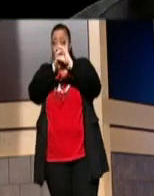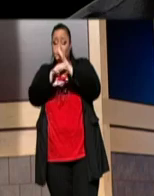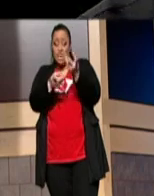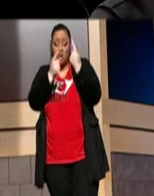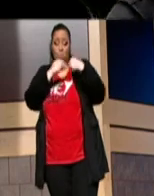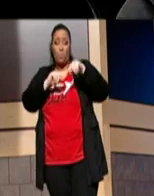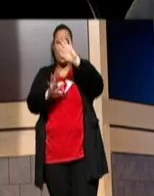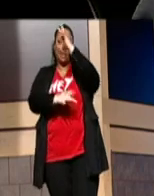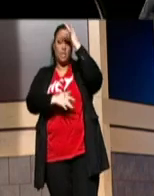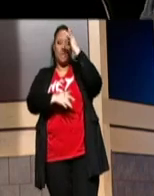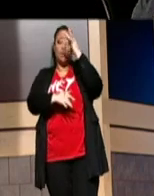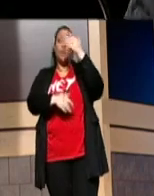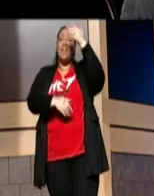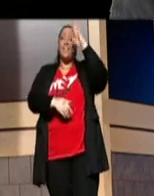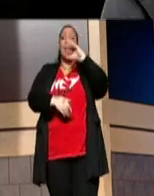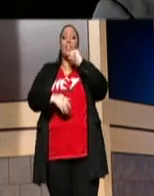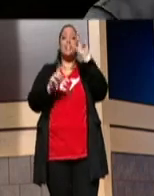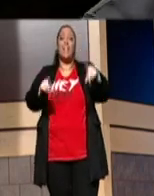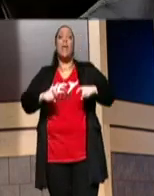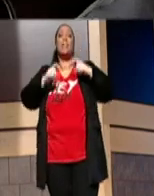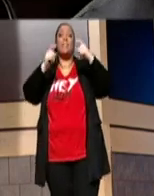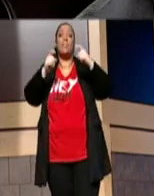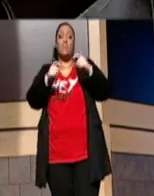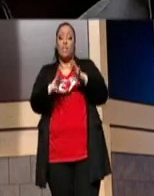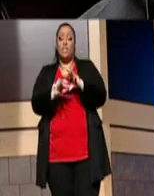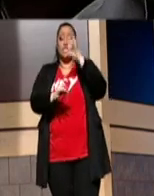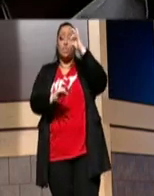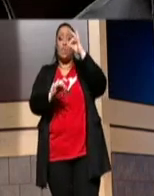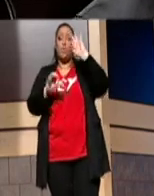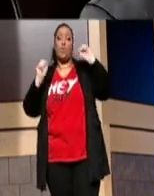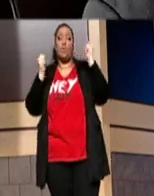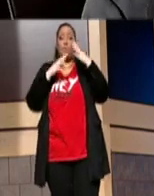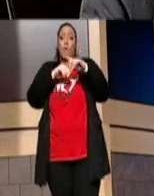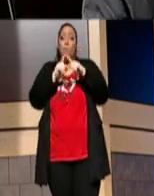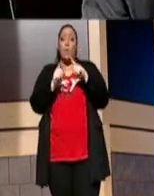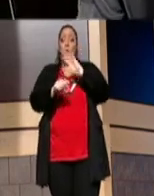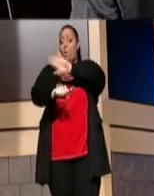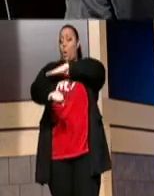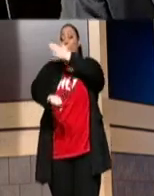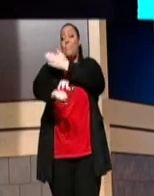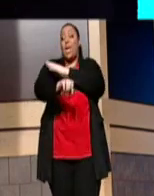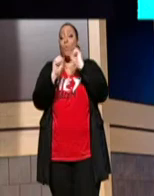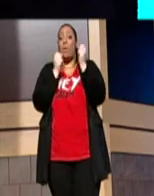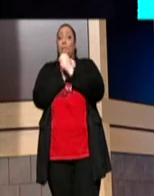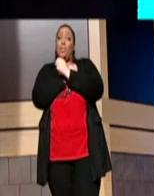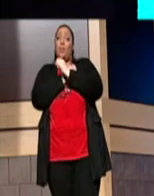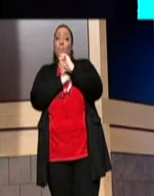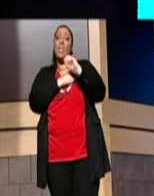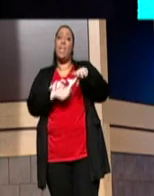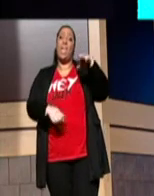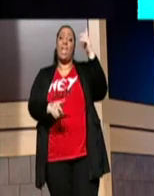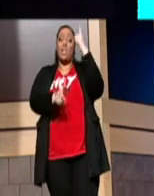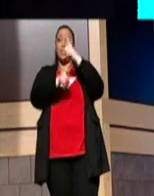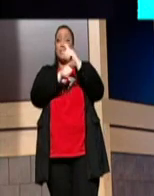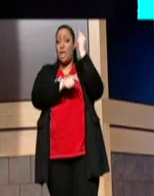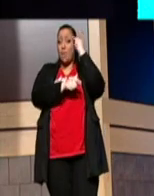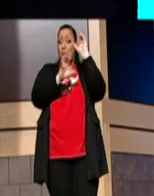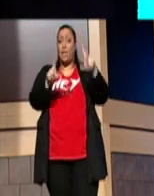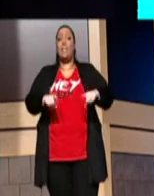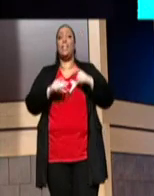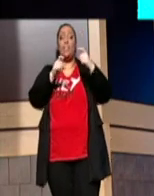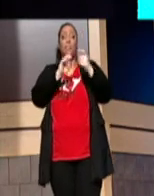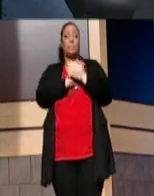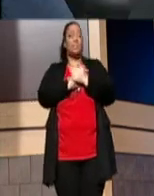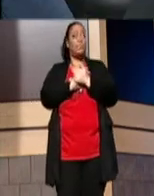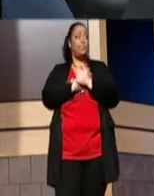has not given us the spirit of fear, but of power and of love and of a sound mind. 2 Timothy 1:7. Give us some scriptures. I like